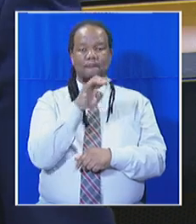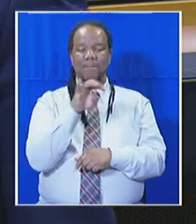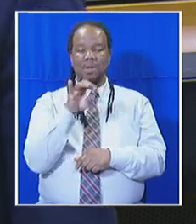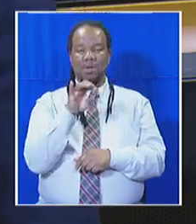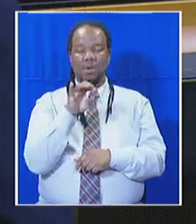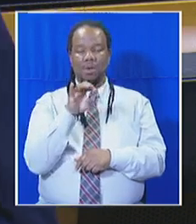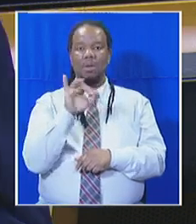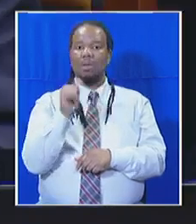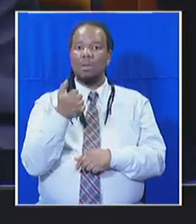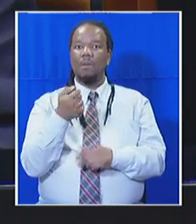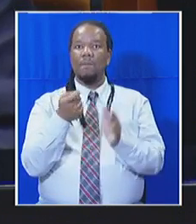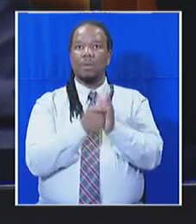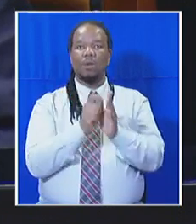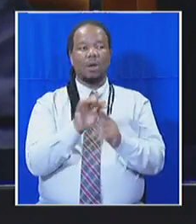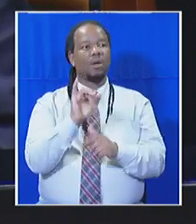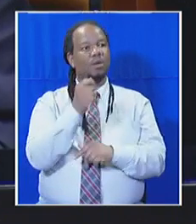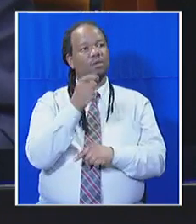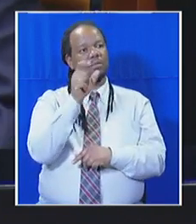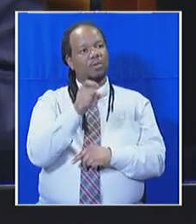fall.